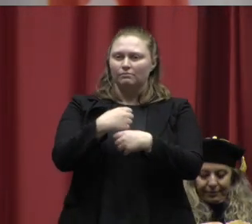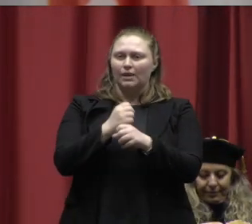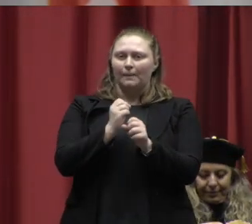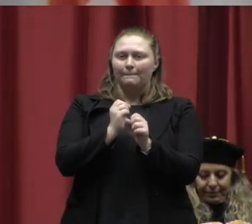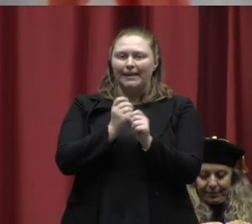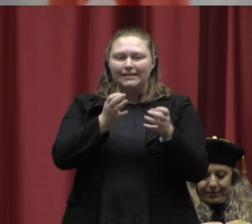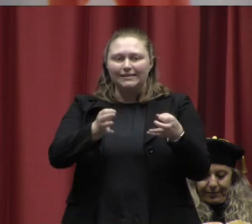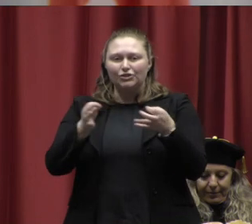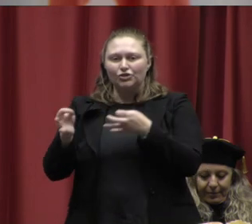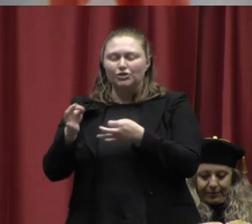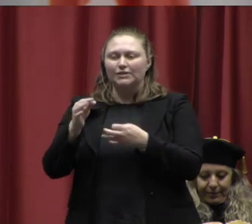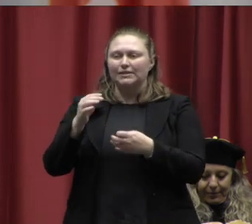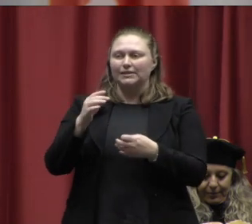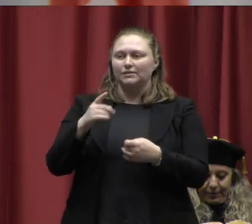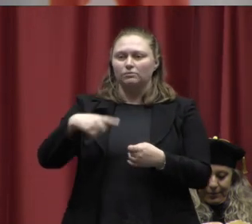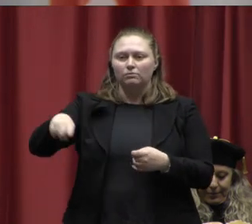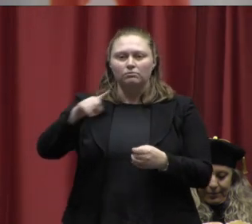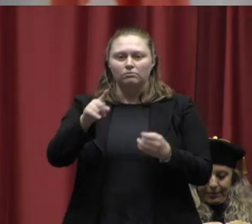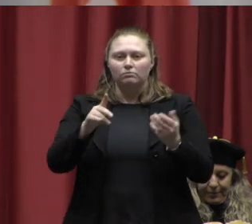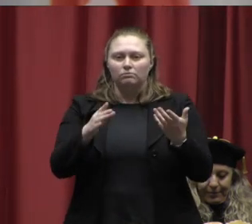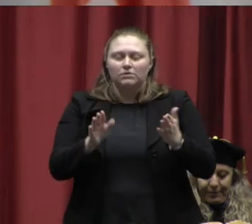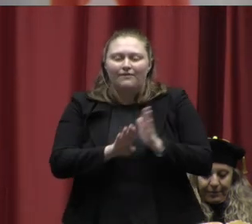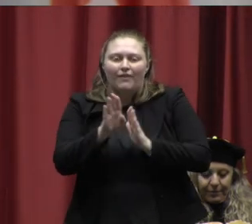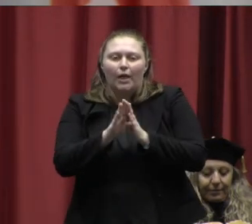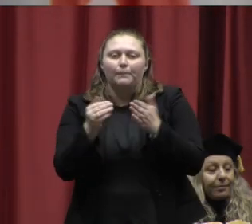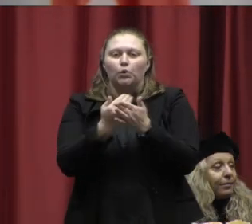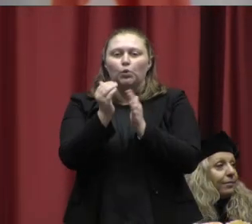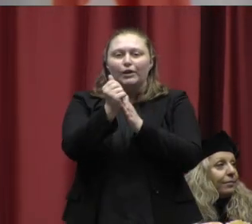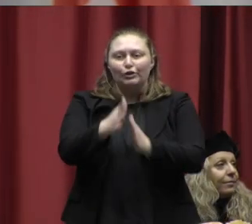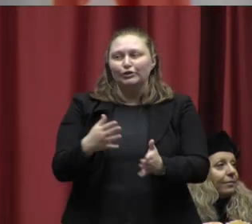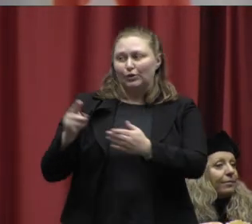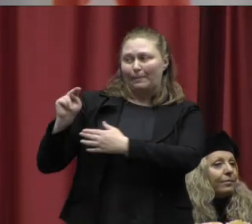successful business leaders that move New Mexico forward.